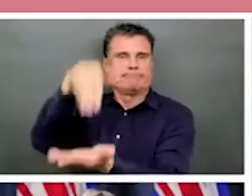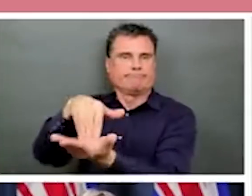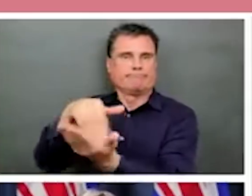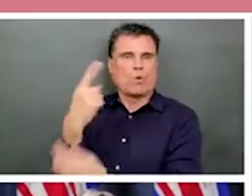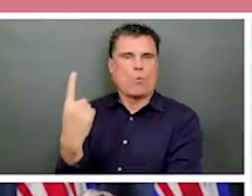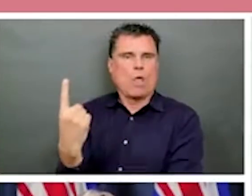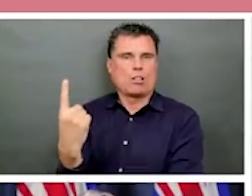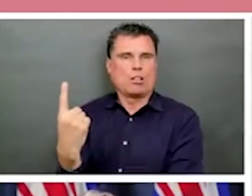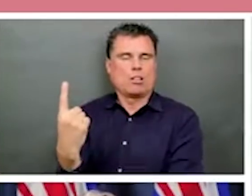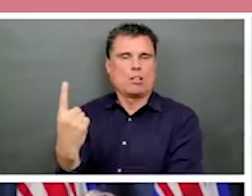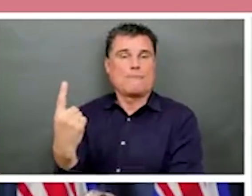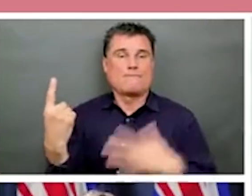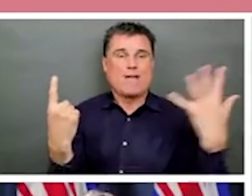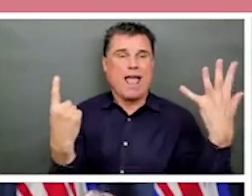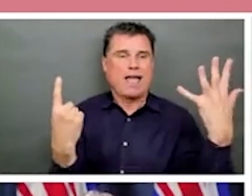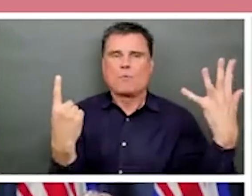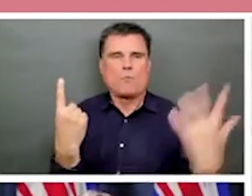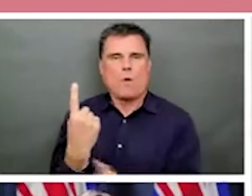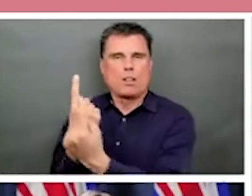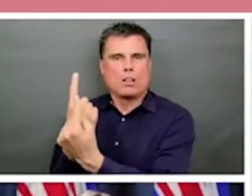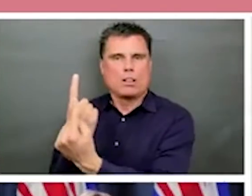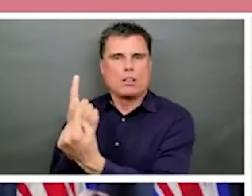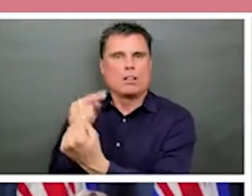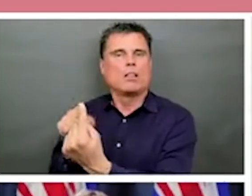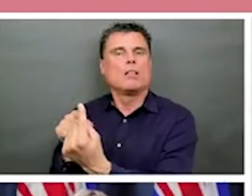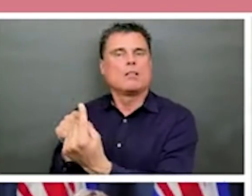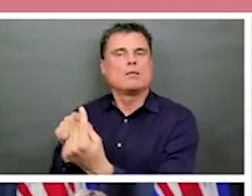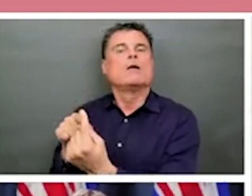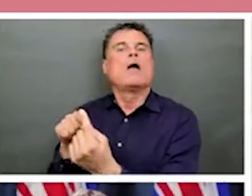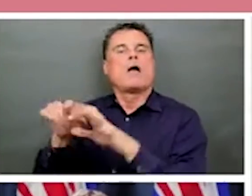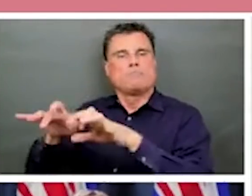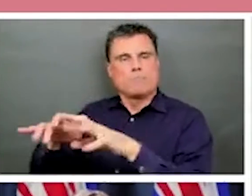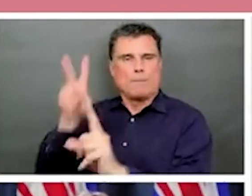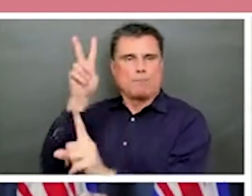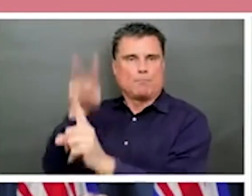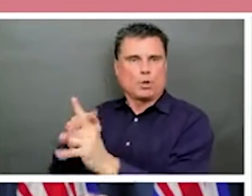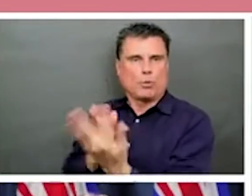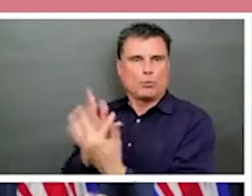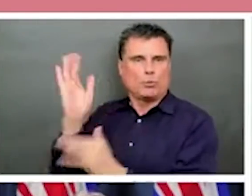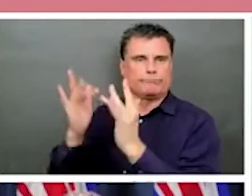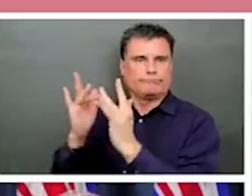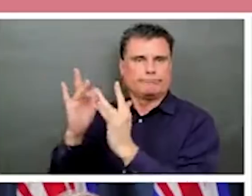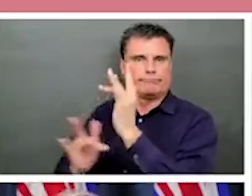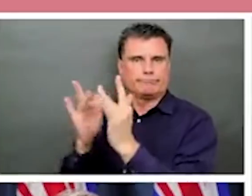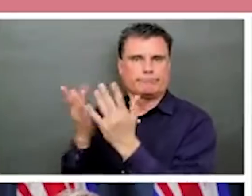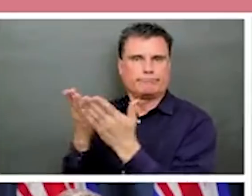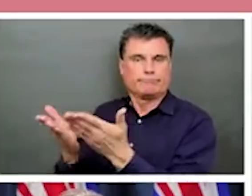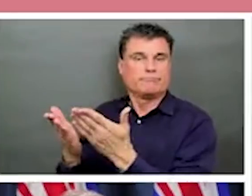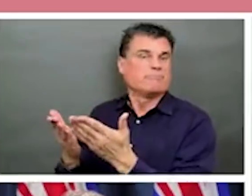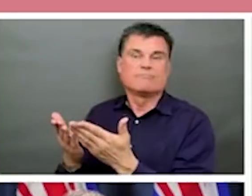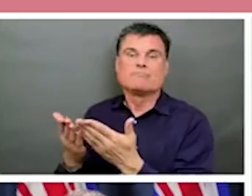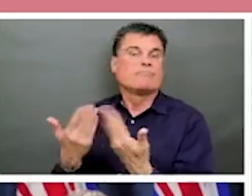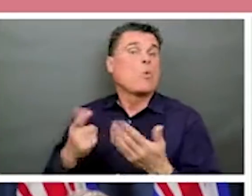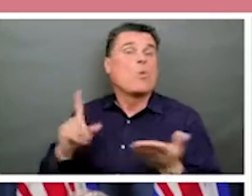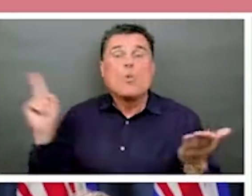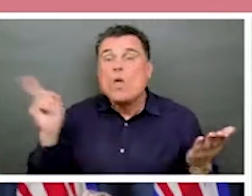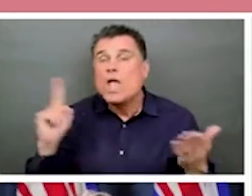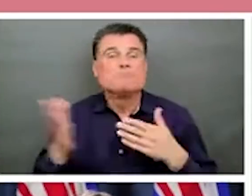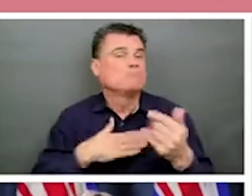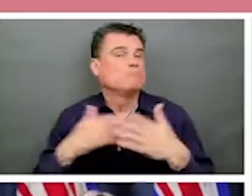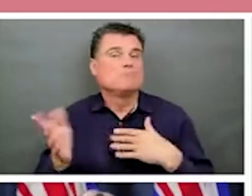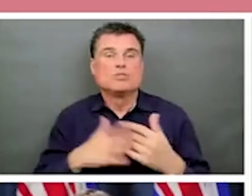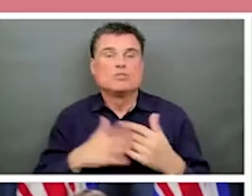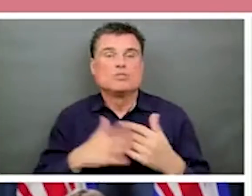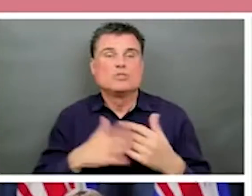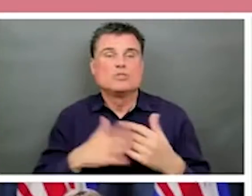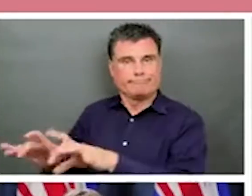online booking platform. And the public will then start to be able to access, wherever they are, that online system